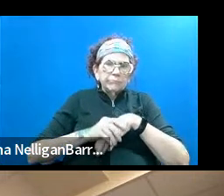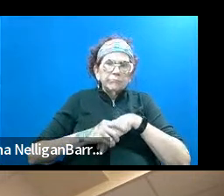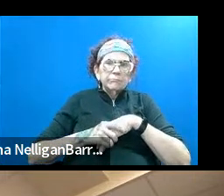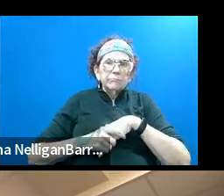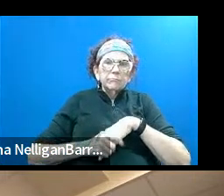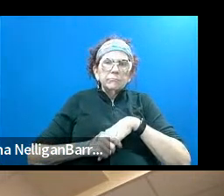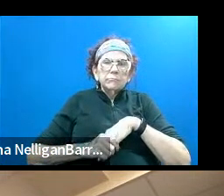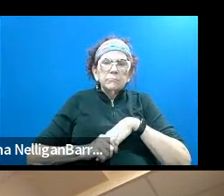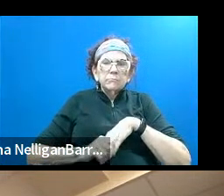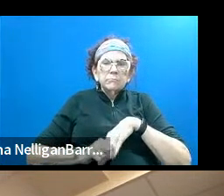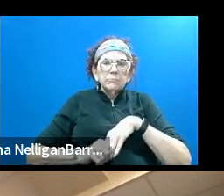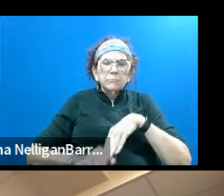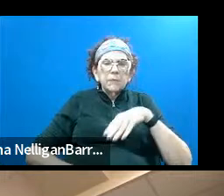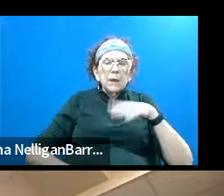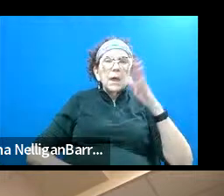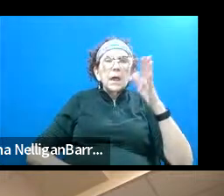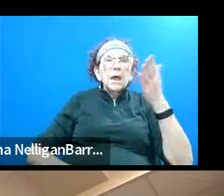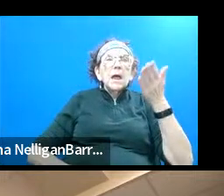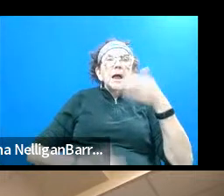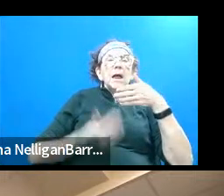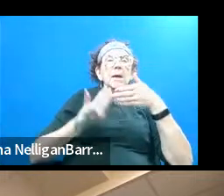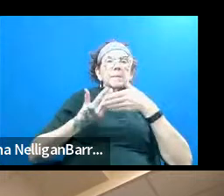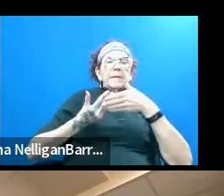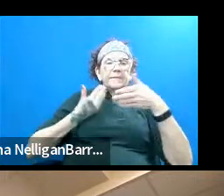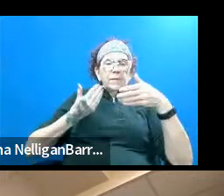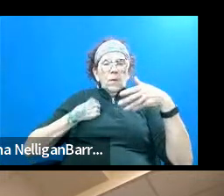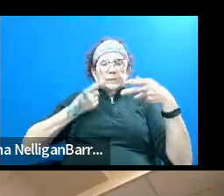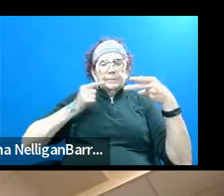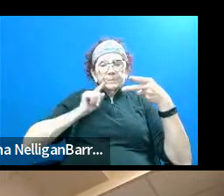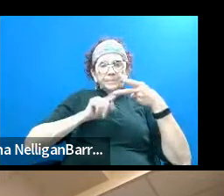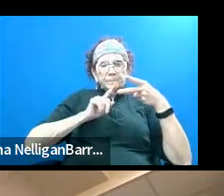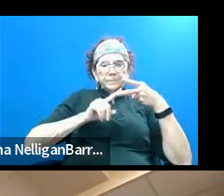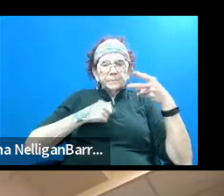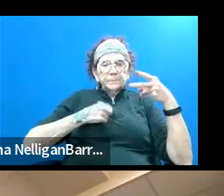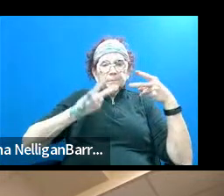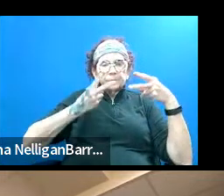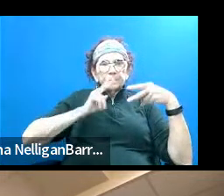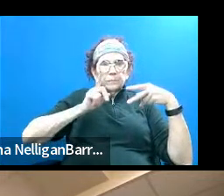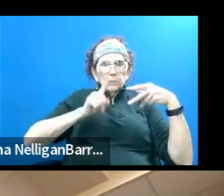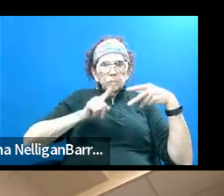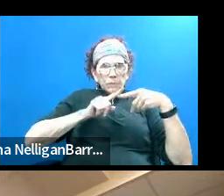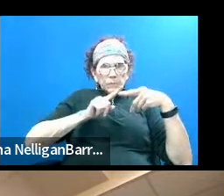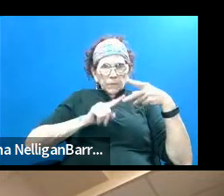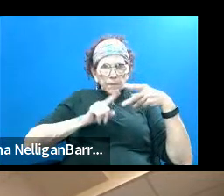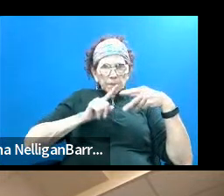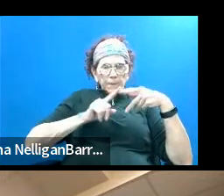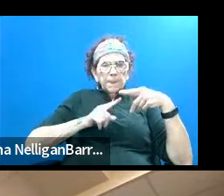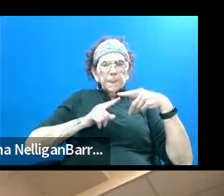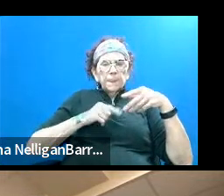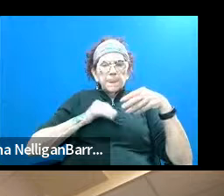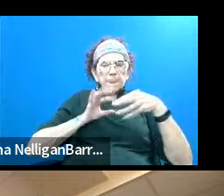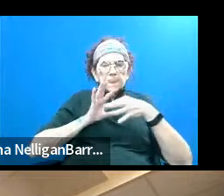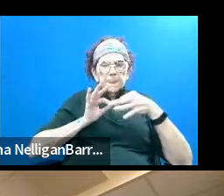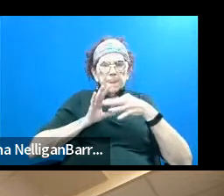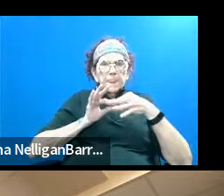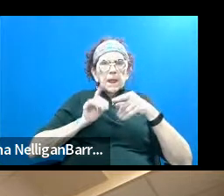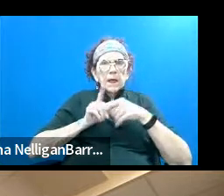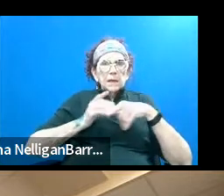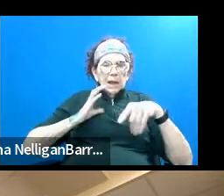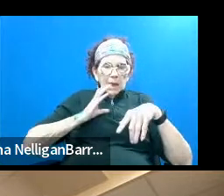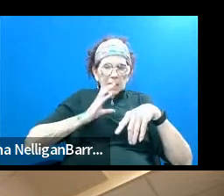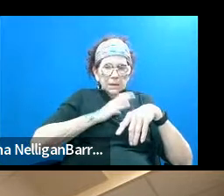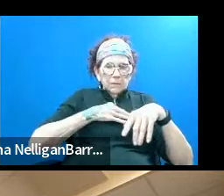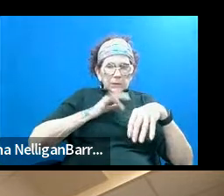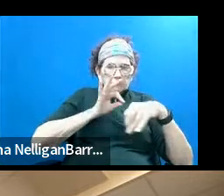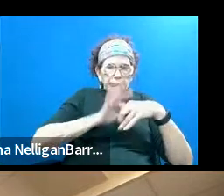And before I have the two questions, I'd also say I would imagine that as council votes on these things, there'll be more meat to the bones in terms of like